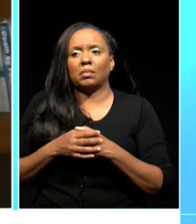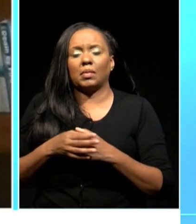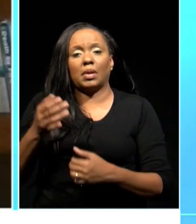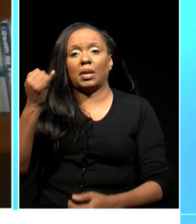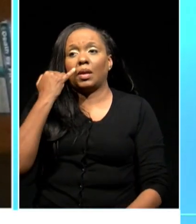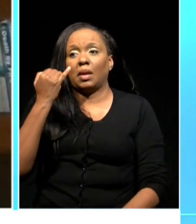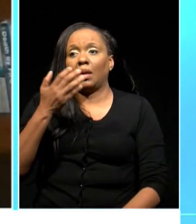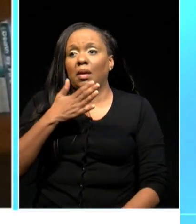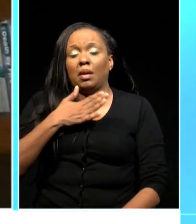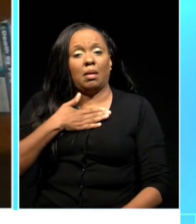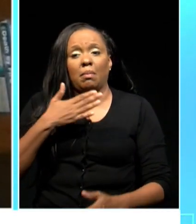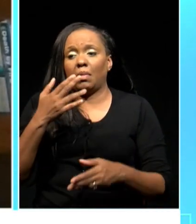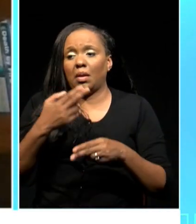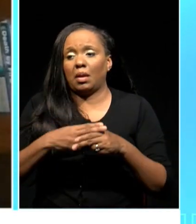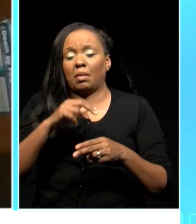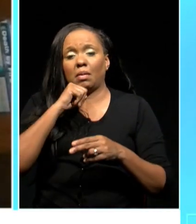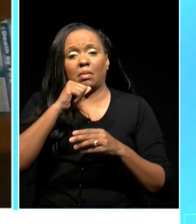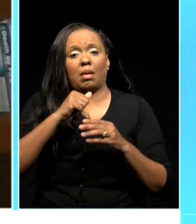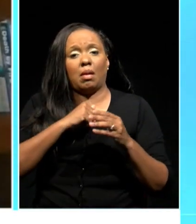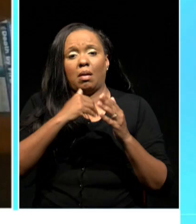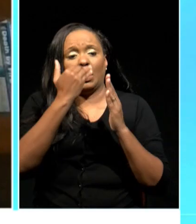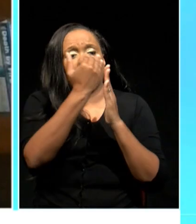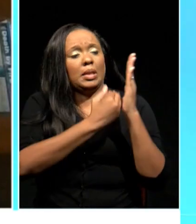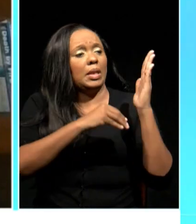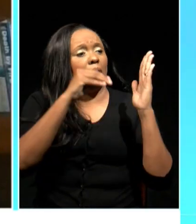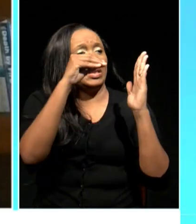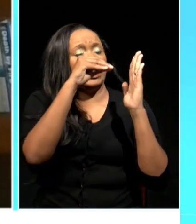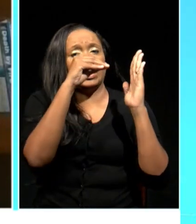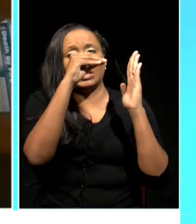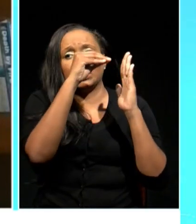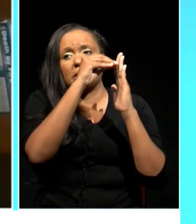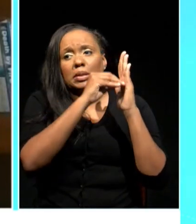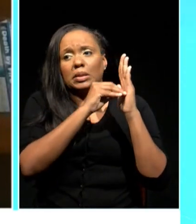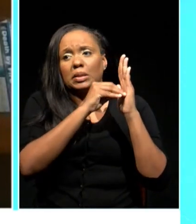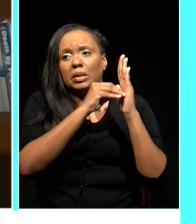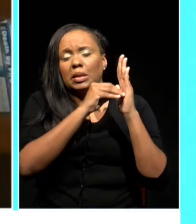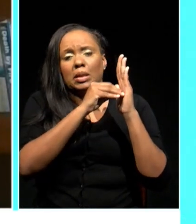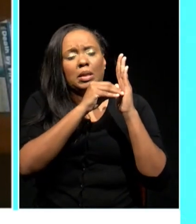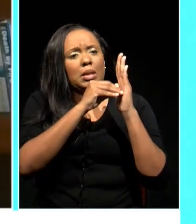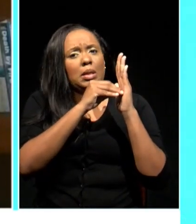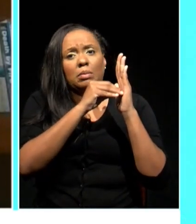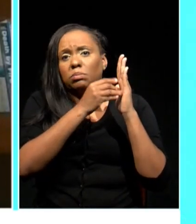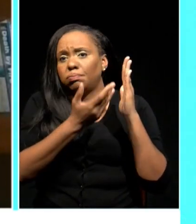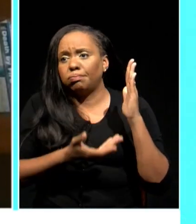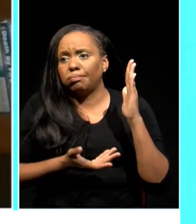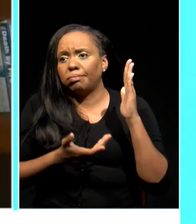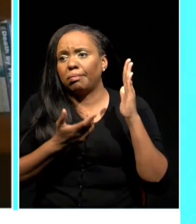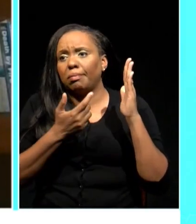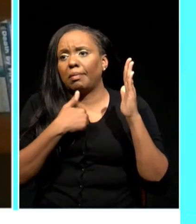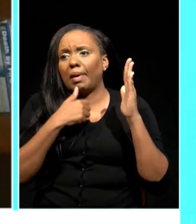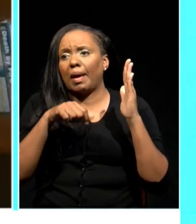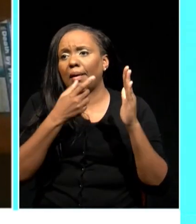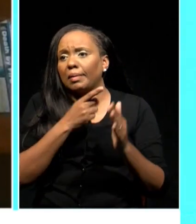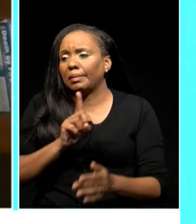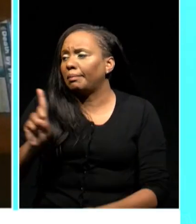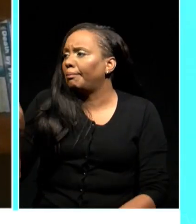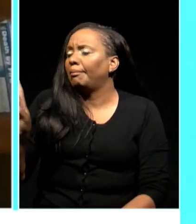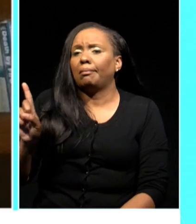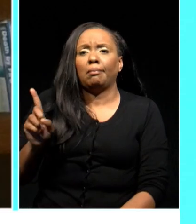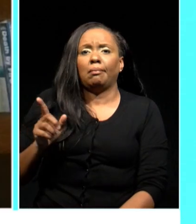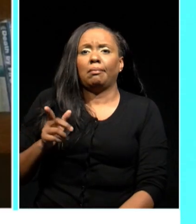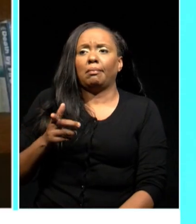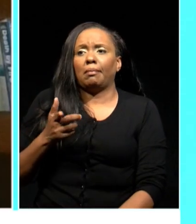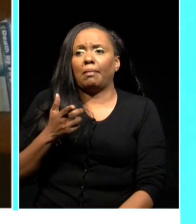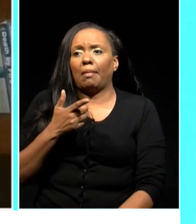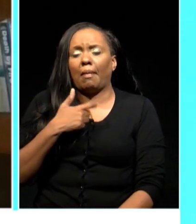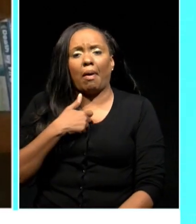and it was kind of it was certainly I was kind of surprised to this paper that Mara Thompson and her daughters, and in speaking